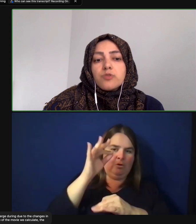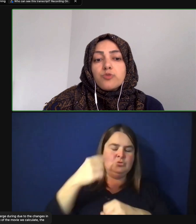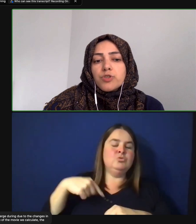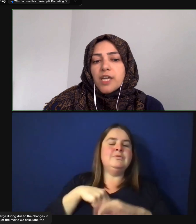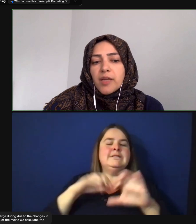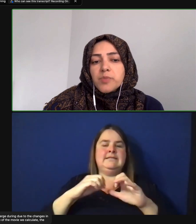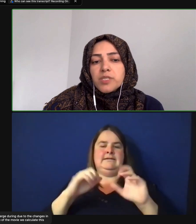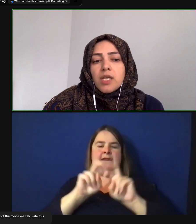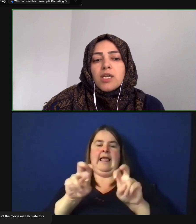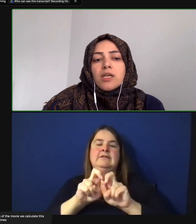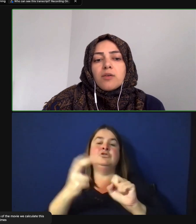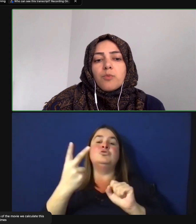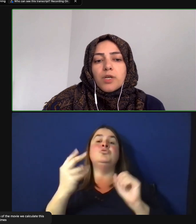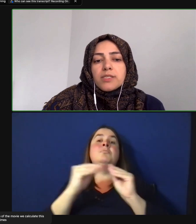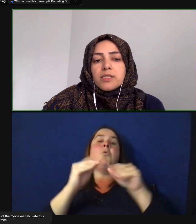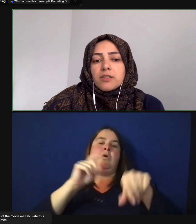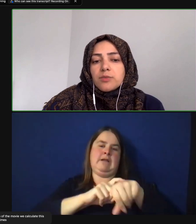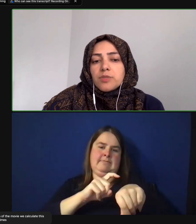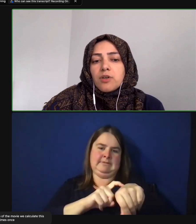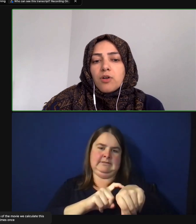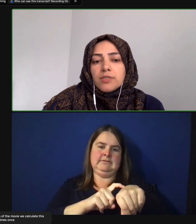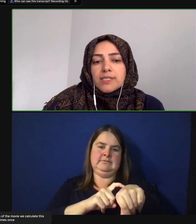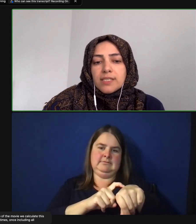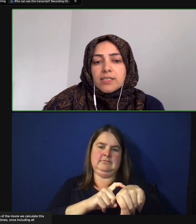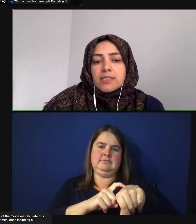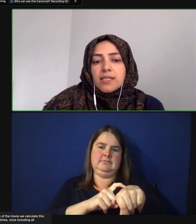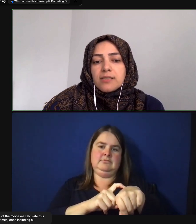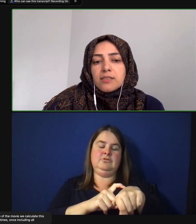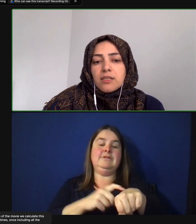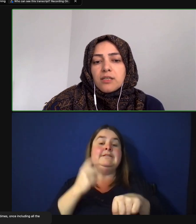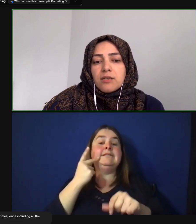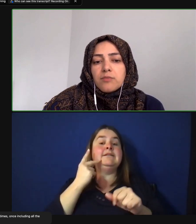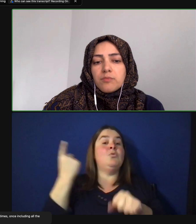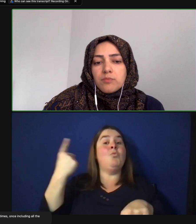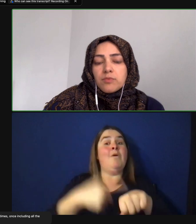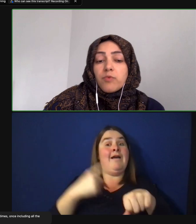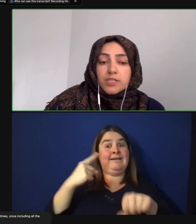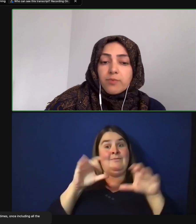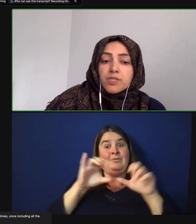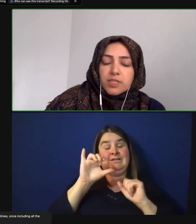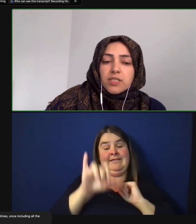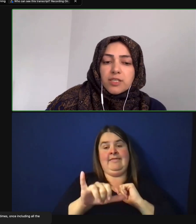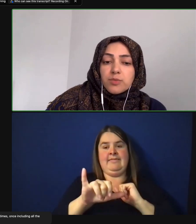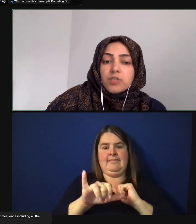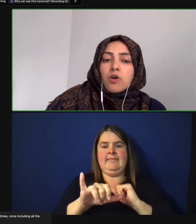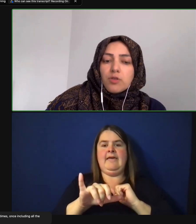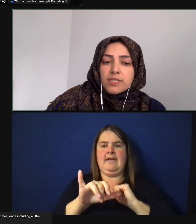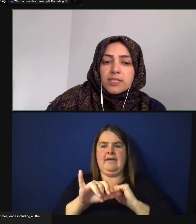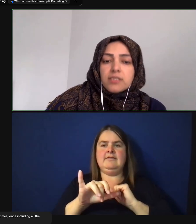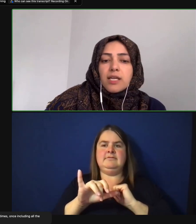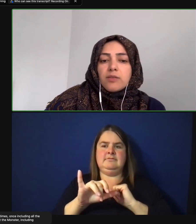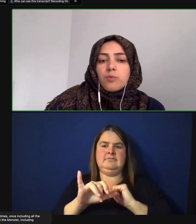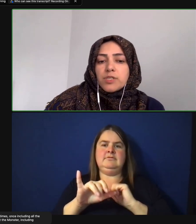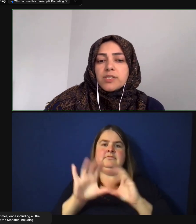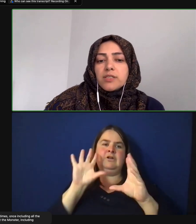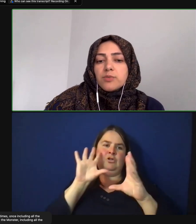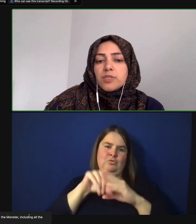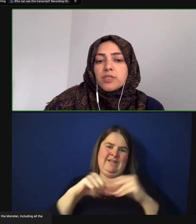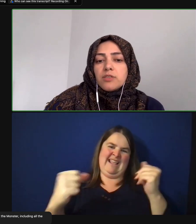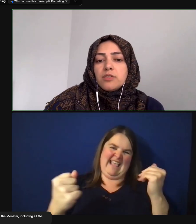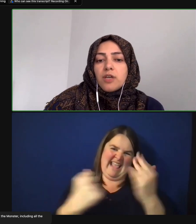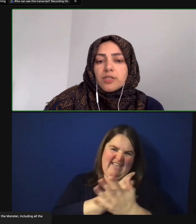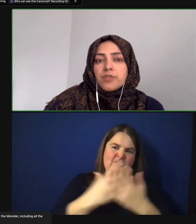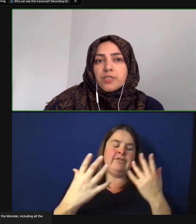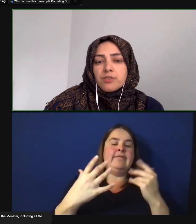analysis 2 more times, once including all the scenes that once we're including all the scenes and once